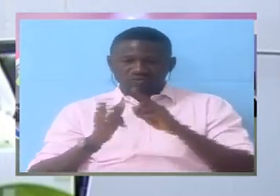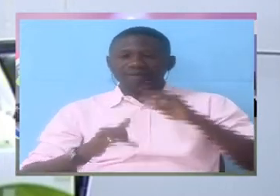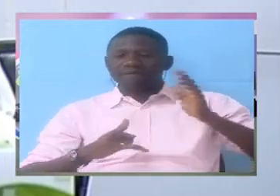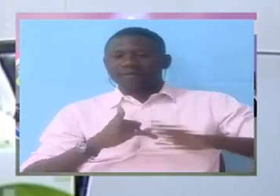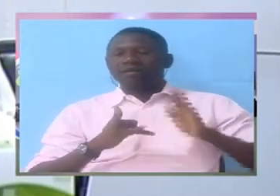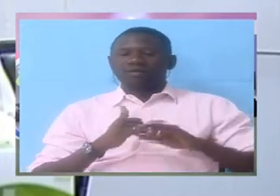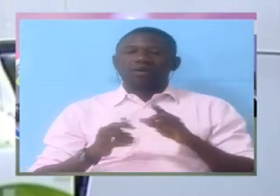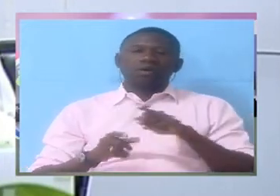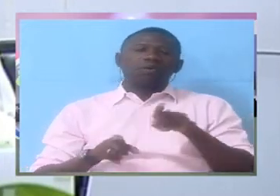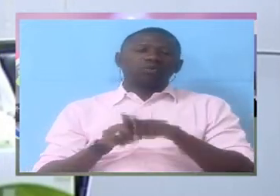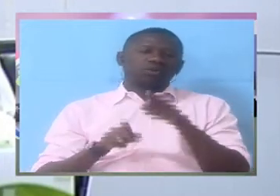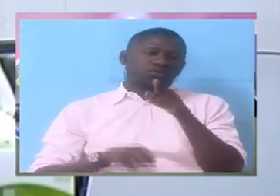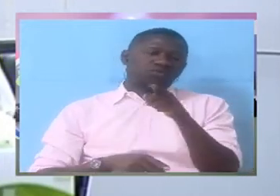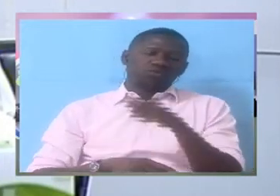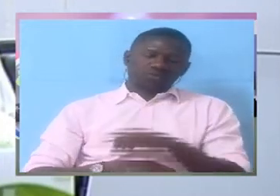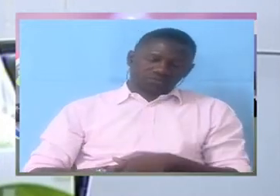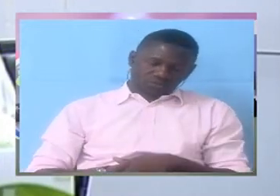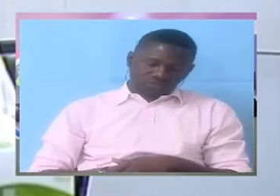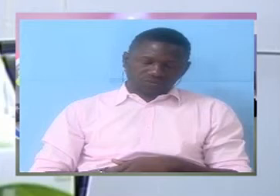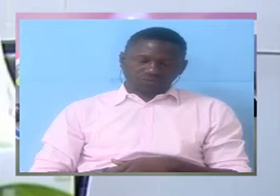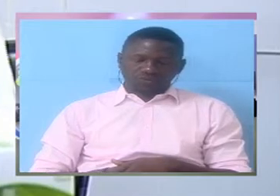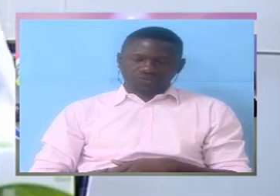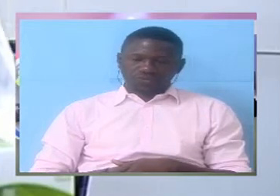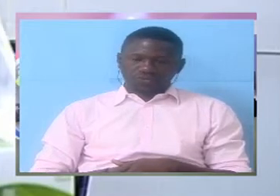kumbang. So I have my